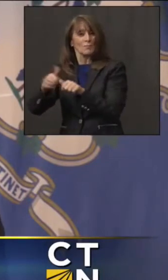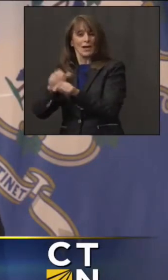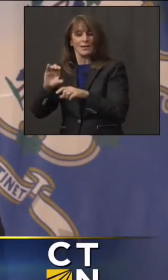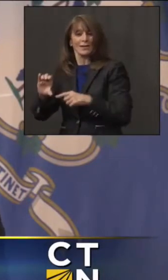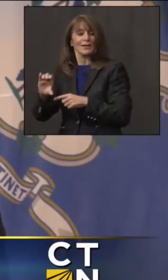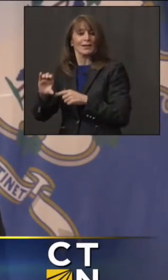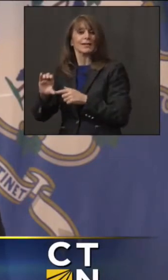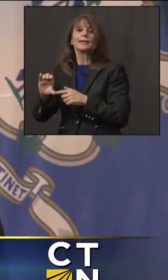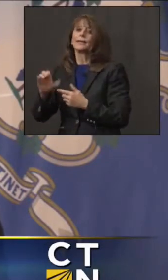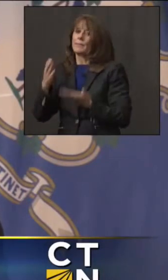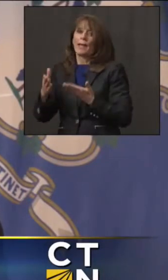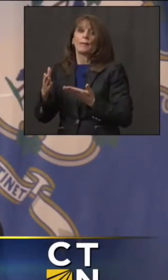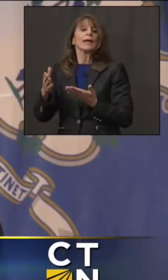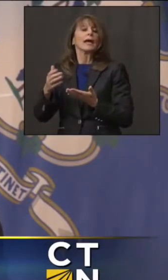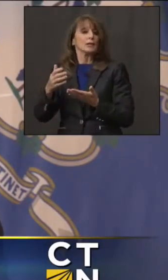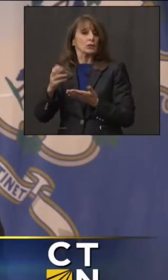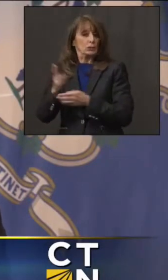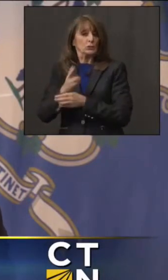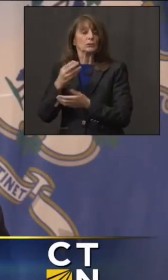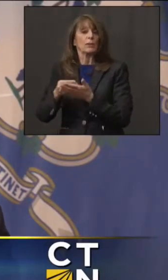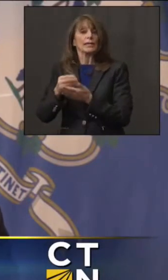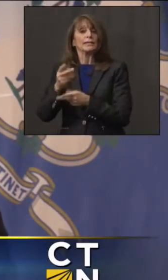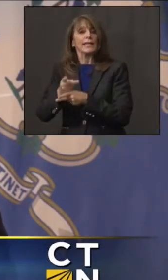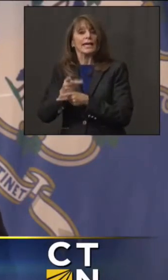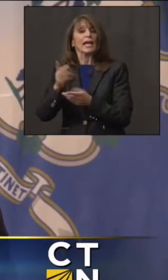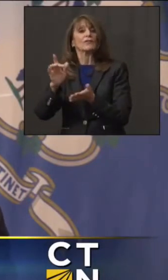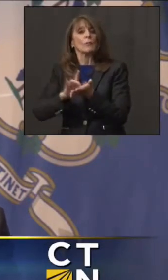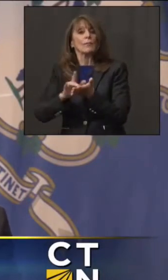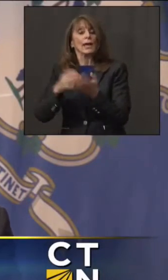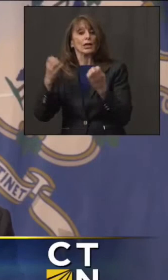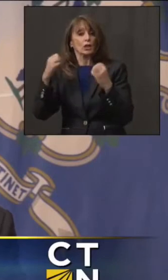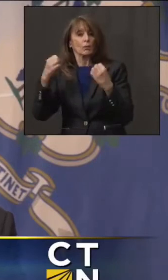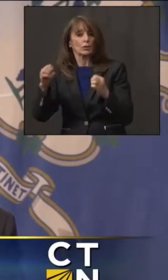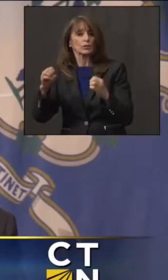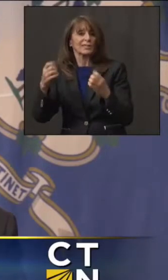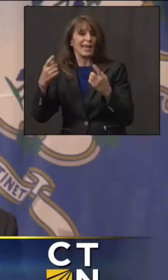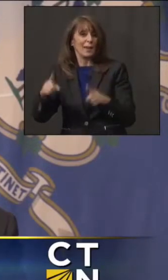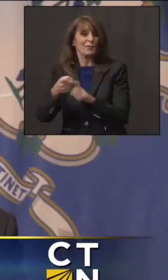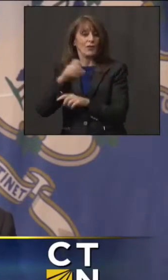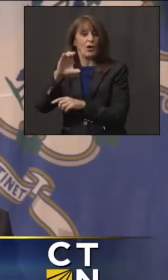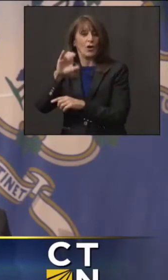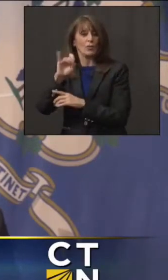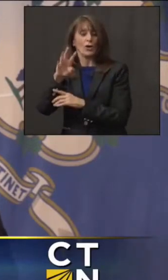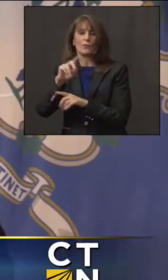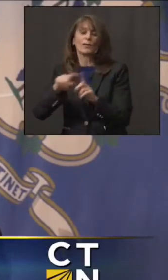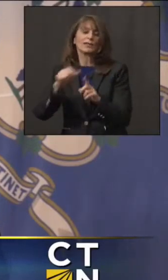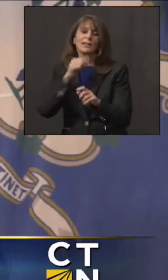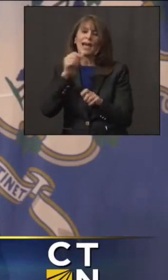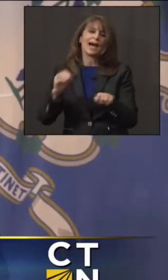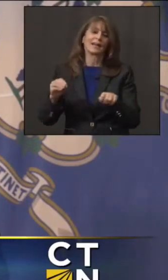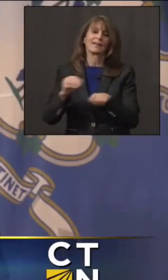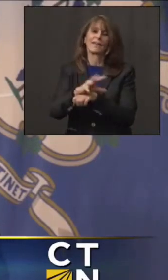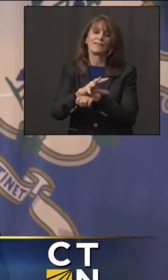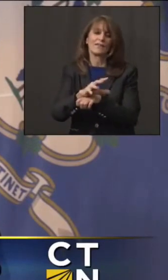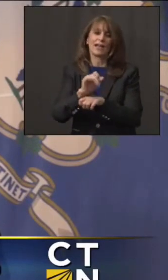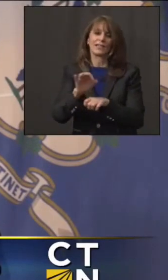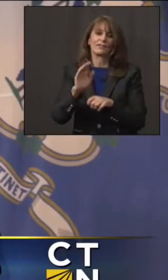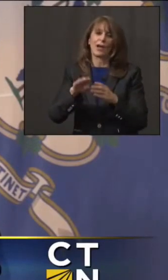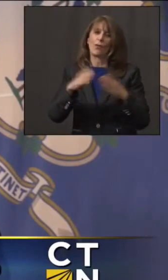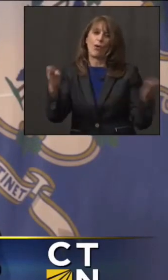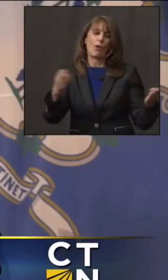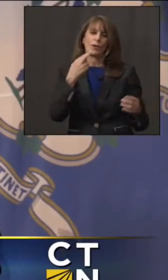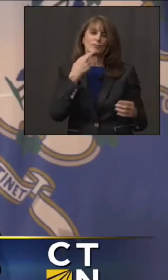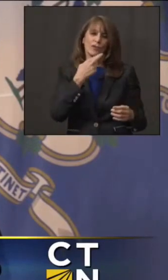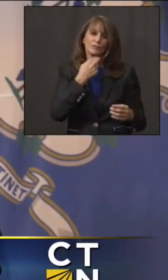of all the medical emergencies that have been necessitated by COVID. But it doesn't impact whether or not you open up restaurants